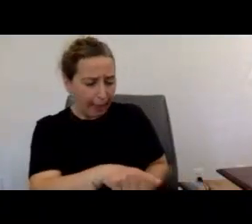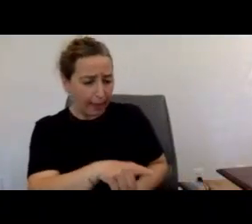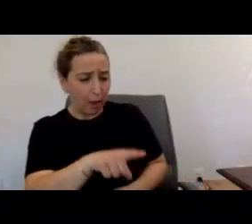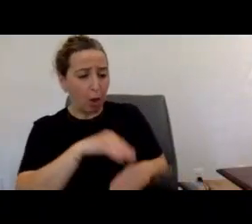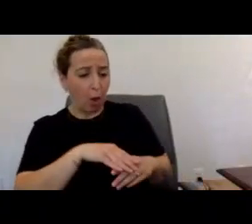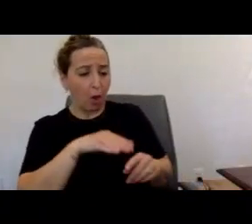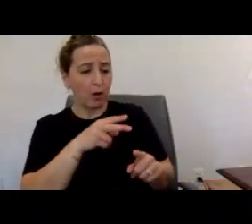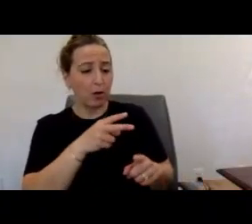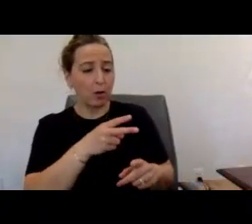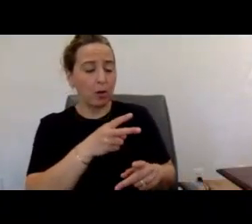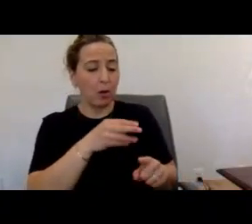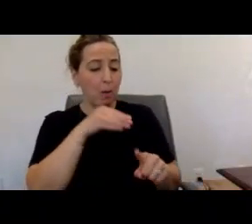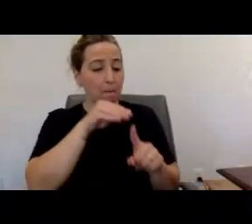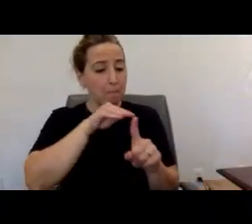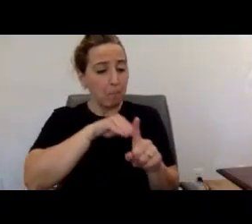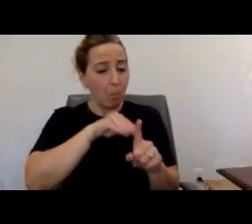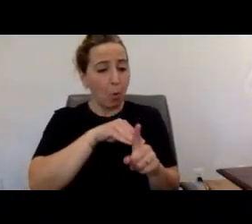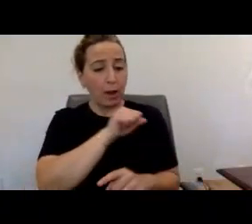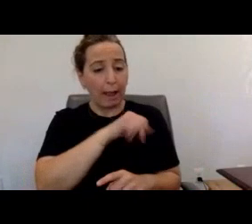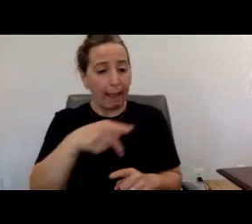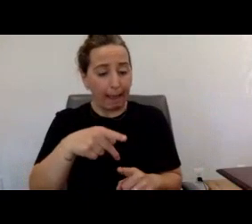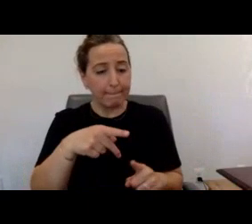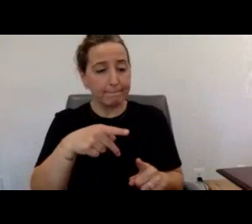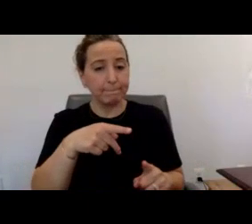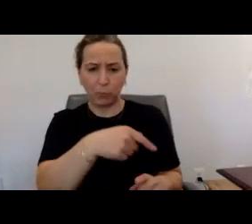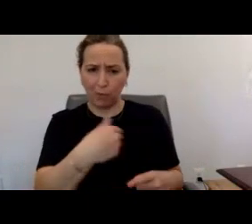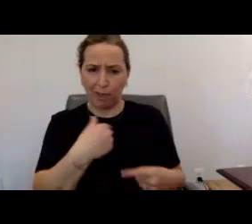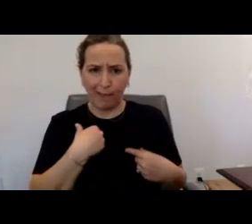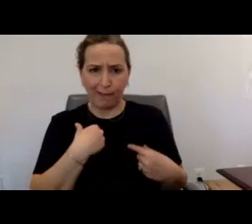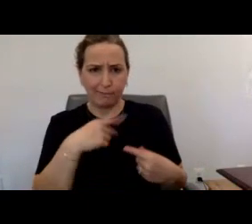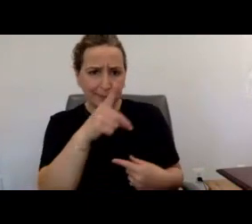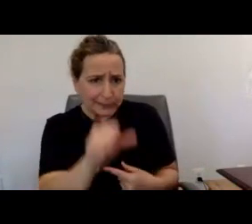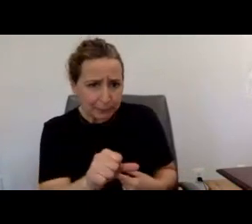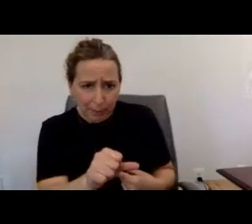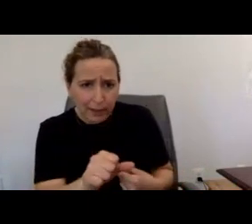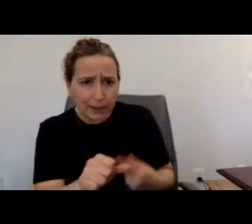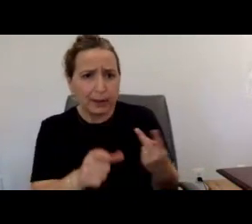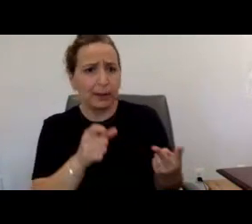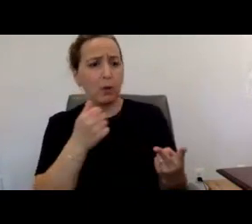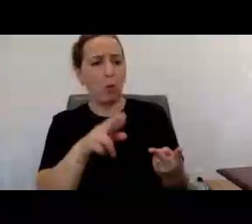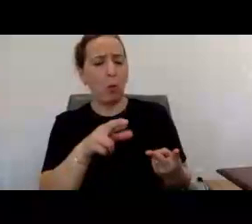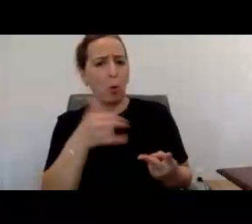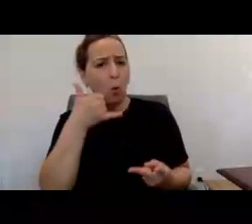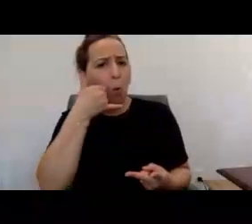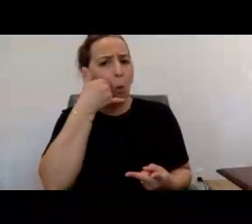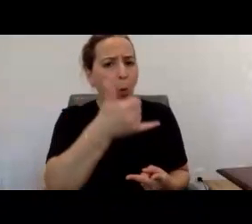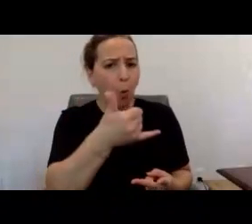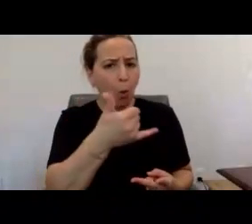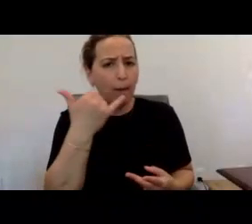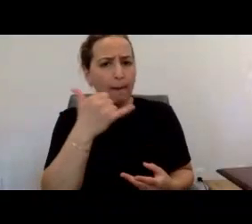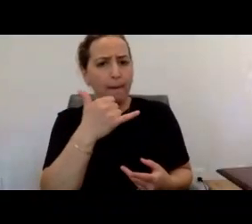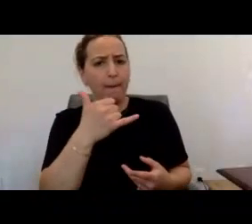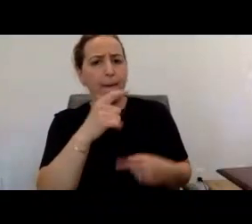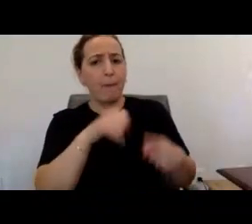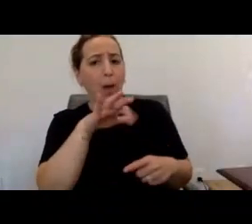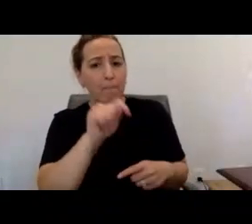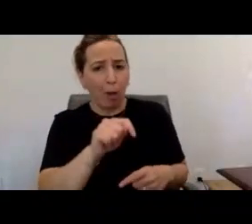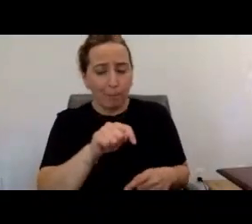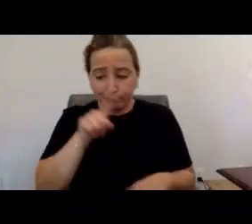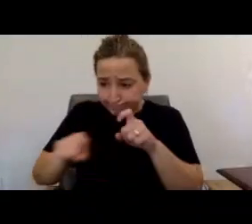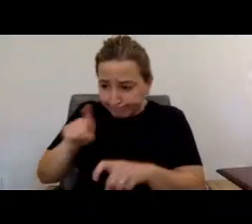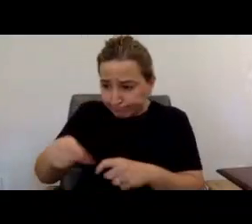application, or asking if a caller who's inquiring about an apartment for their age or if they have children. A housing provider should not be